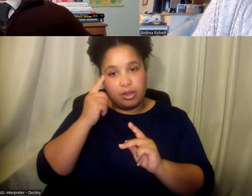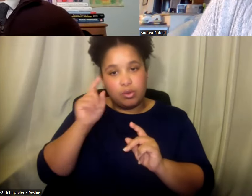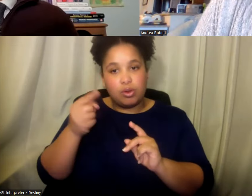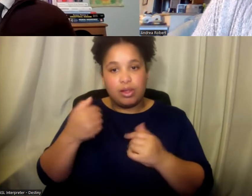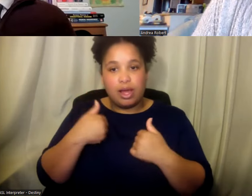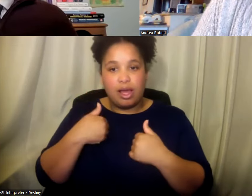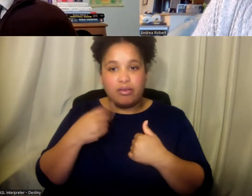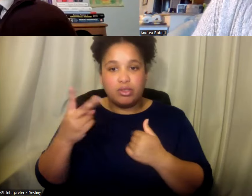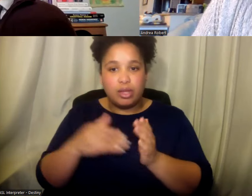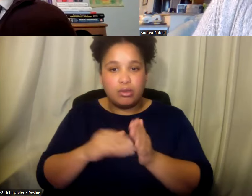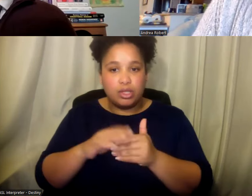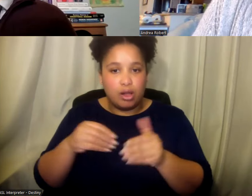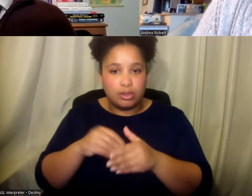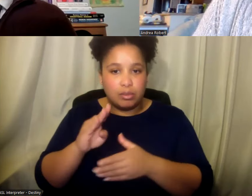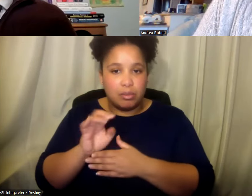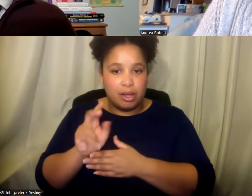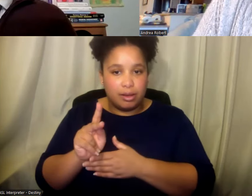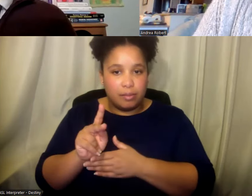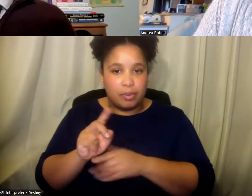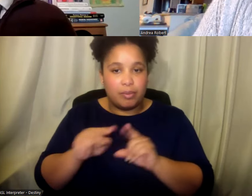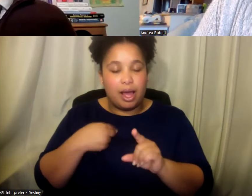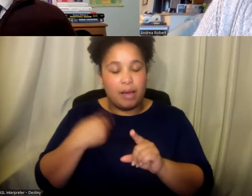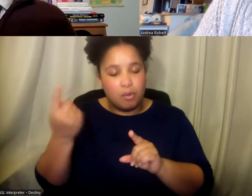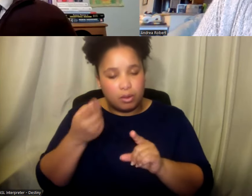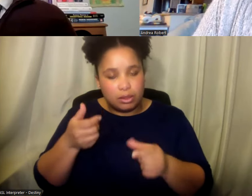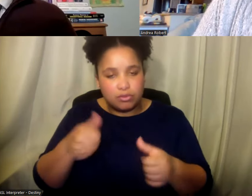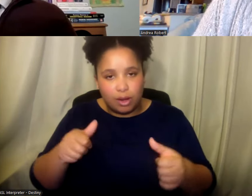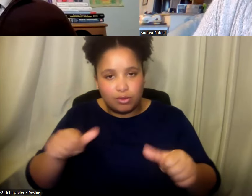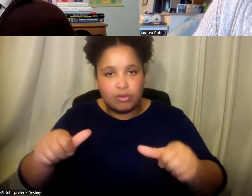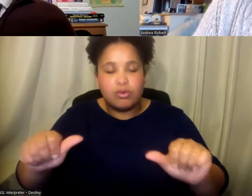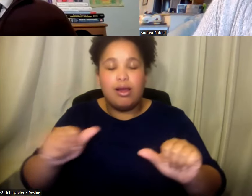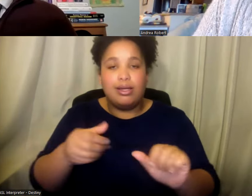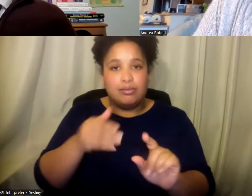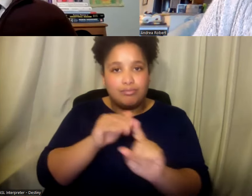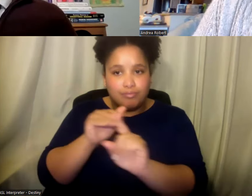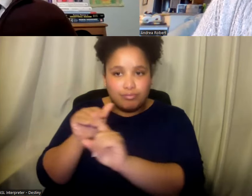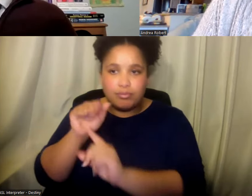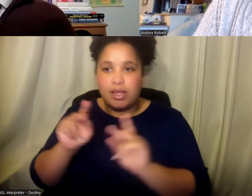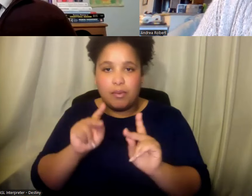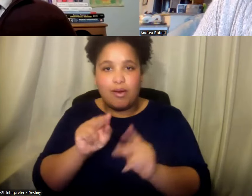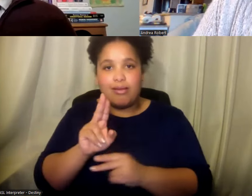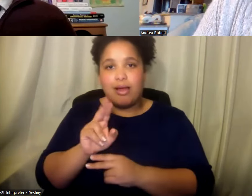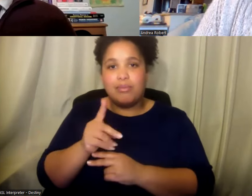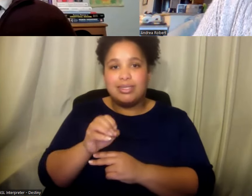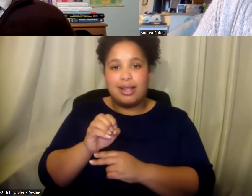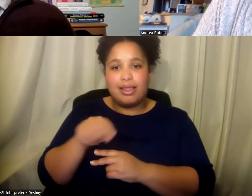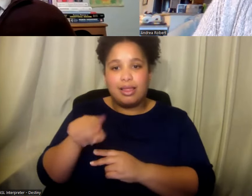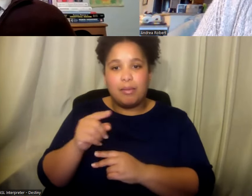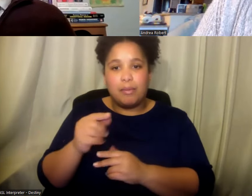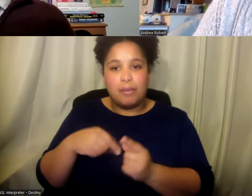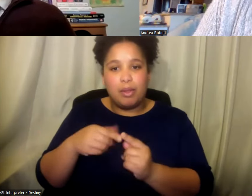have like $2,000 in the bank. So I'm constantly trying to remind people and update people of some of the